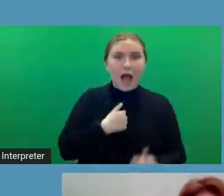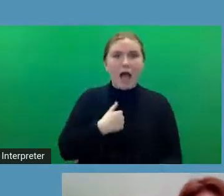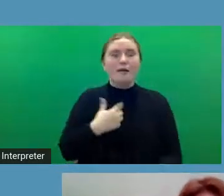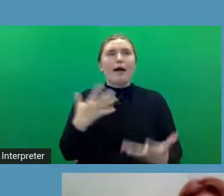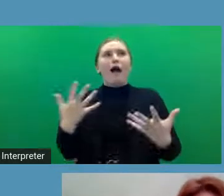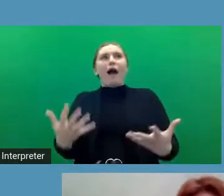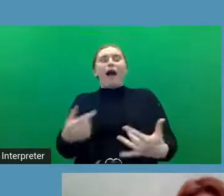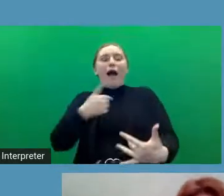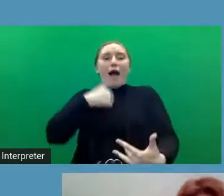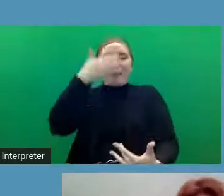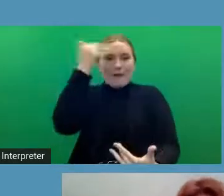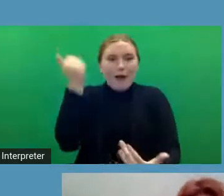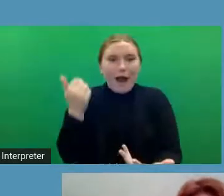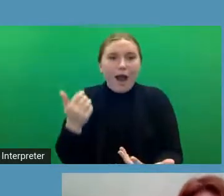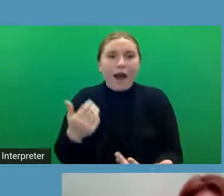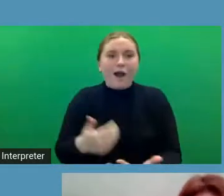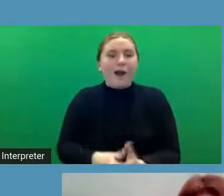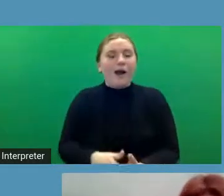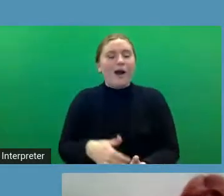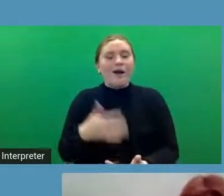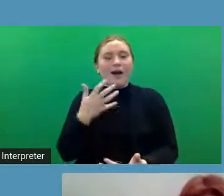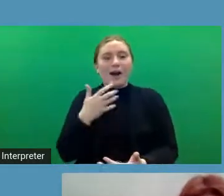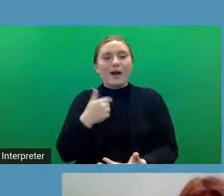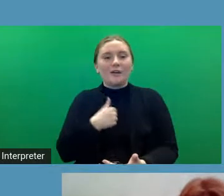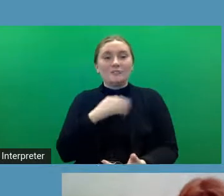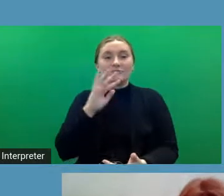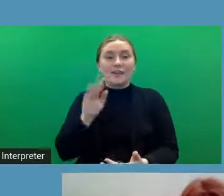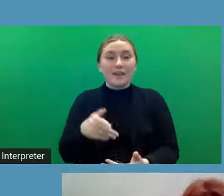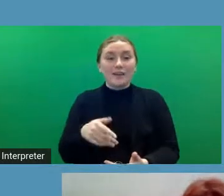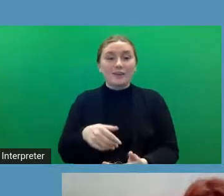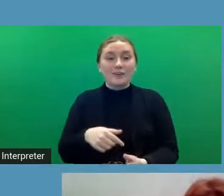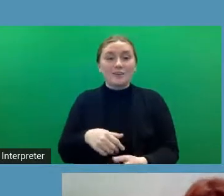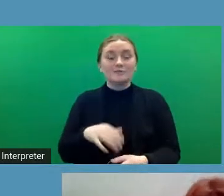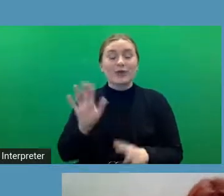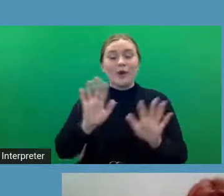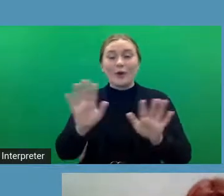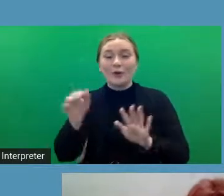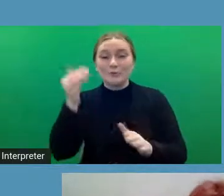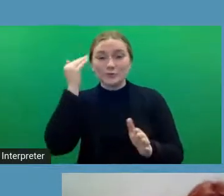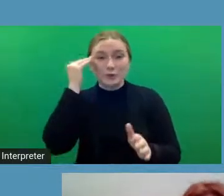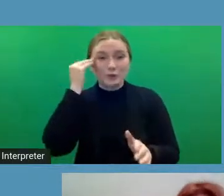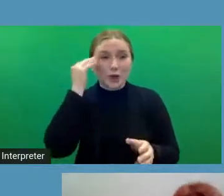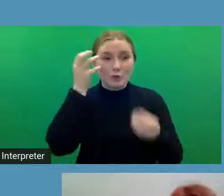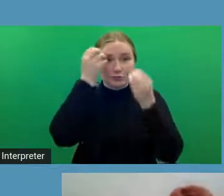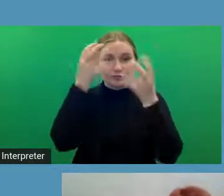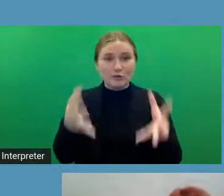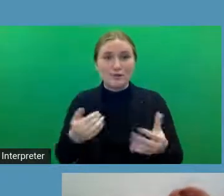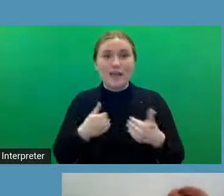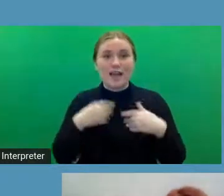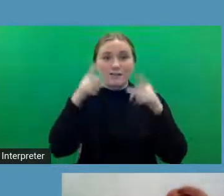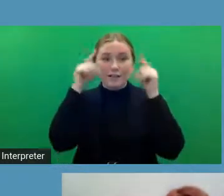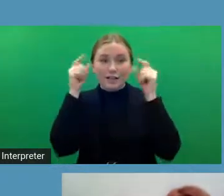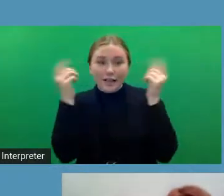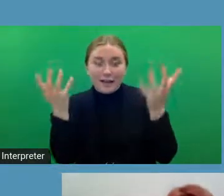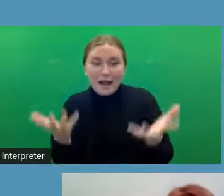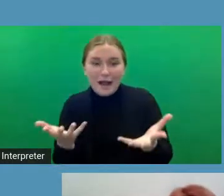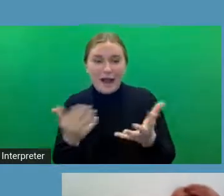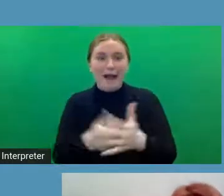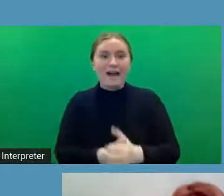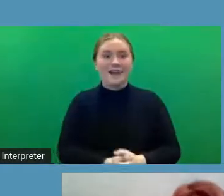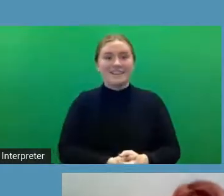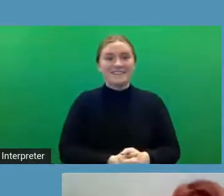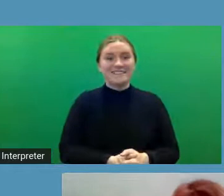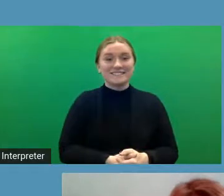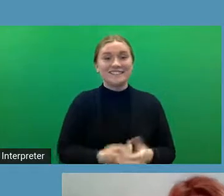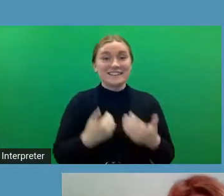visual description so many times and I never, by the way, everyone out there, I'm also wearing black rimmed cat eye glasses. And so fabulous